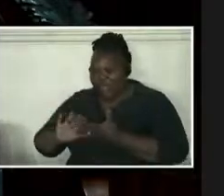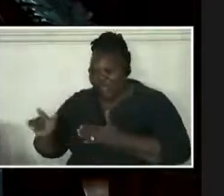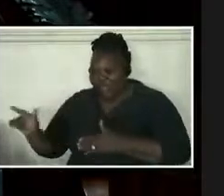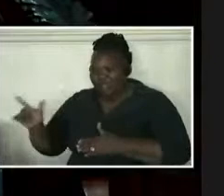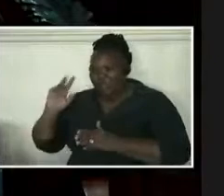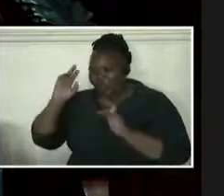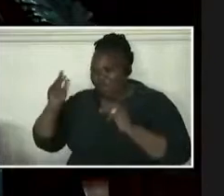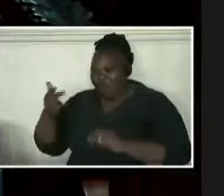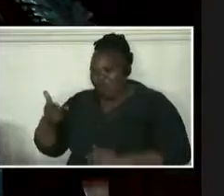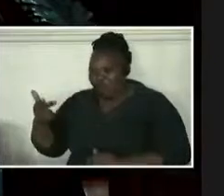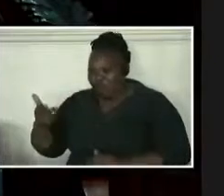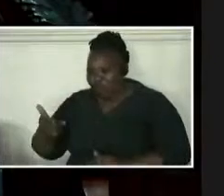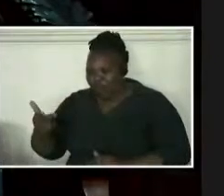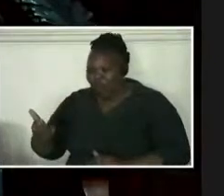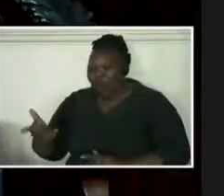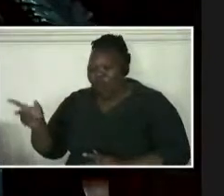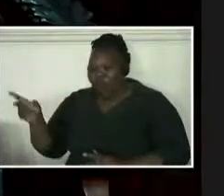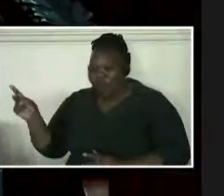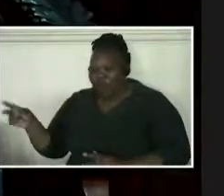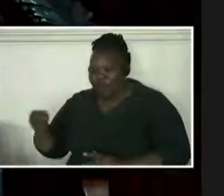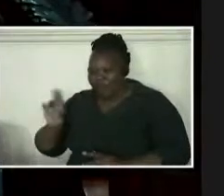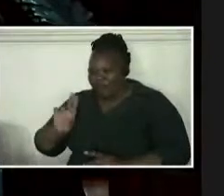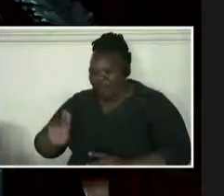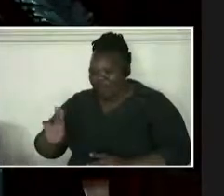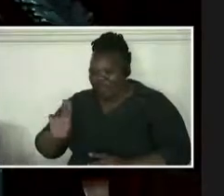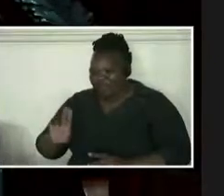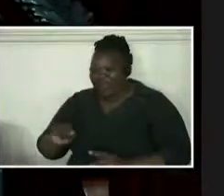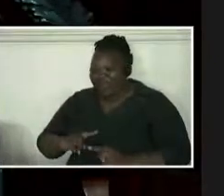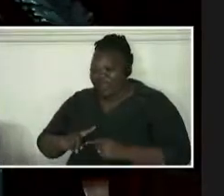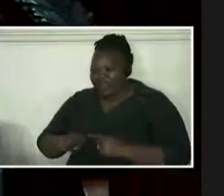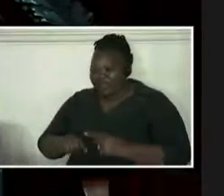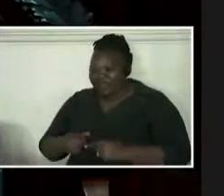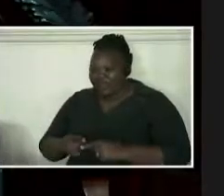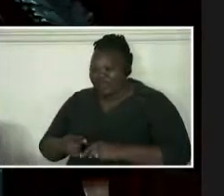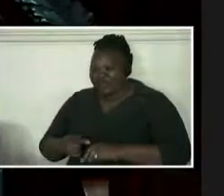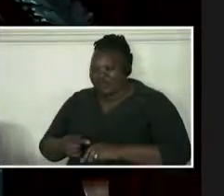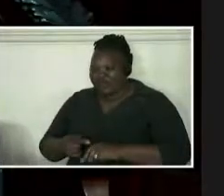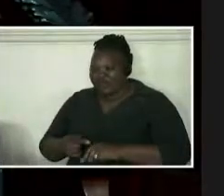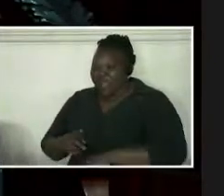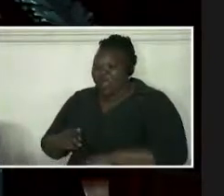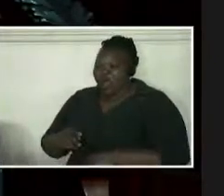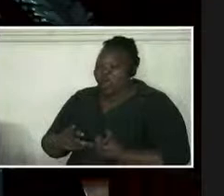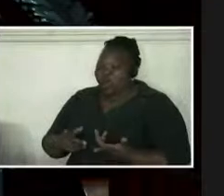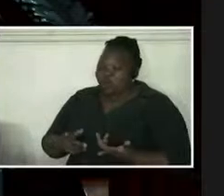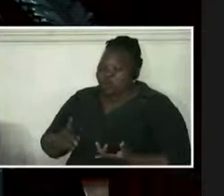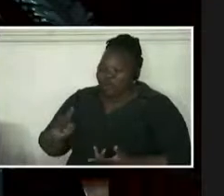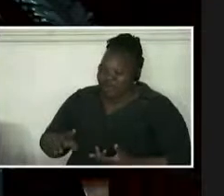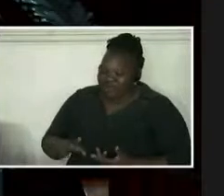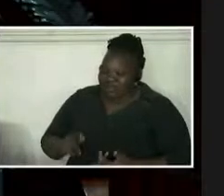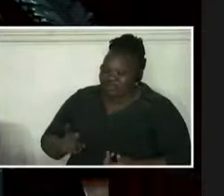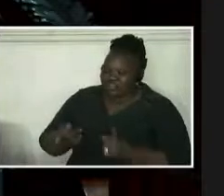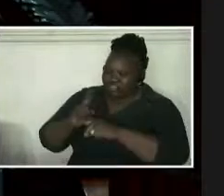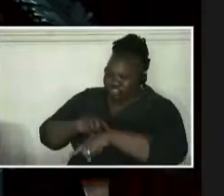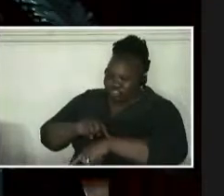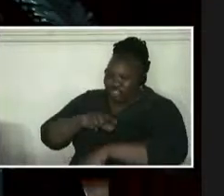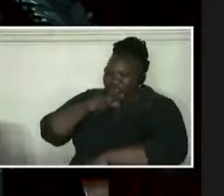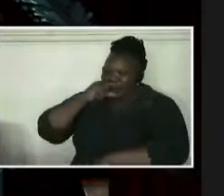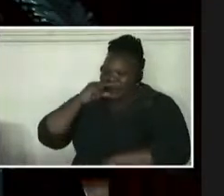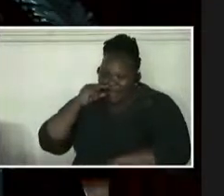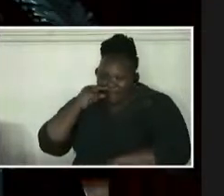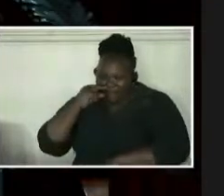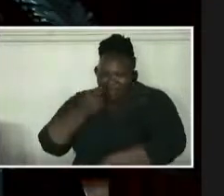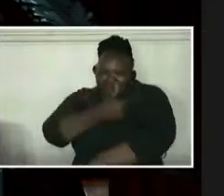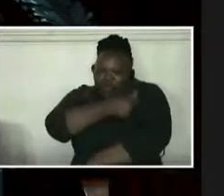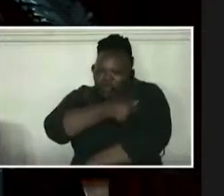had been killed in that light we are pleased that it's only a matter of time before we rename this hospital at this